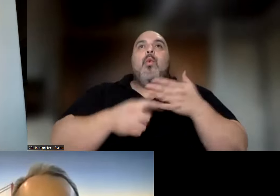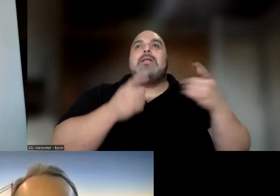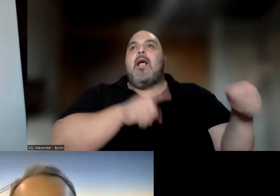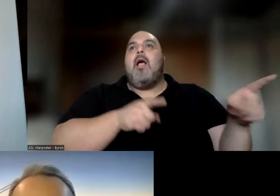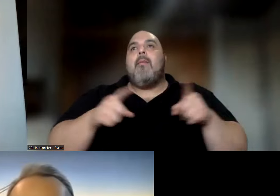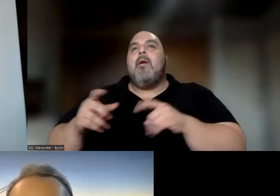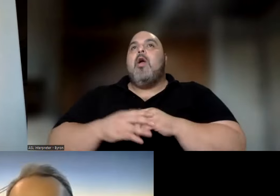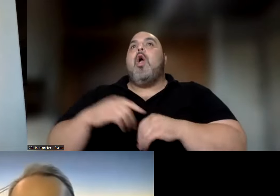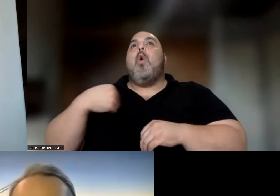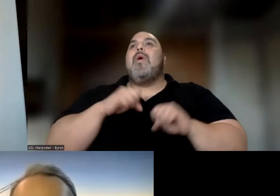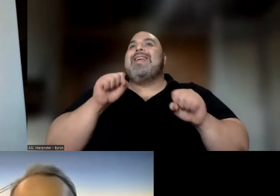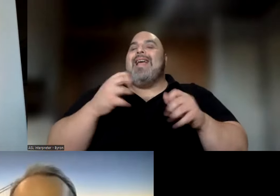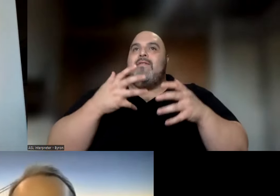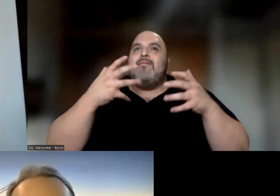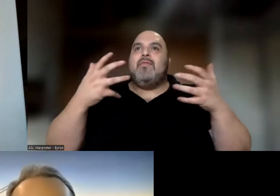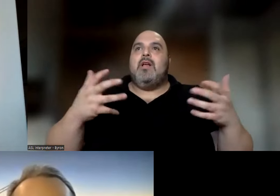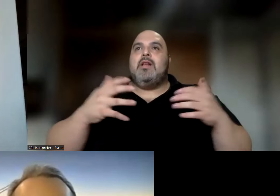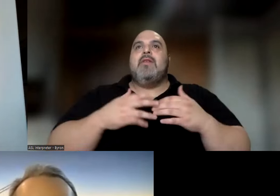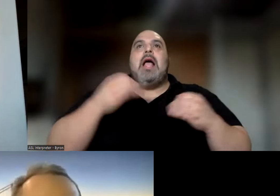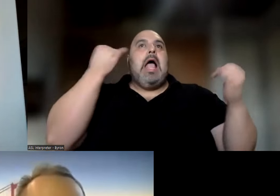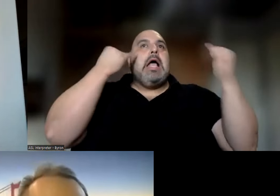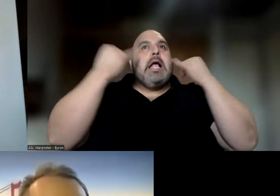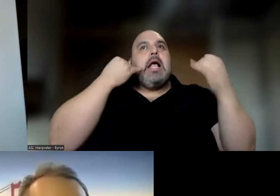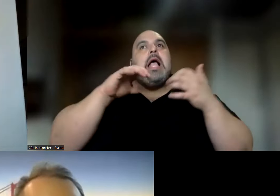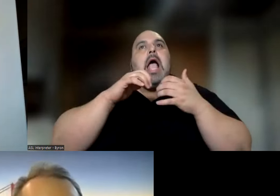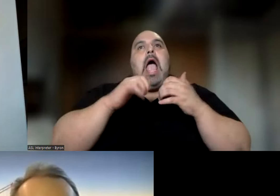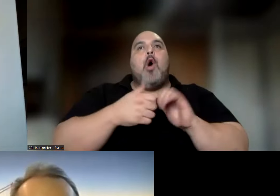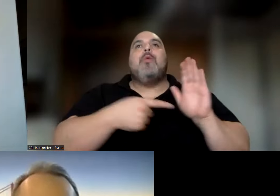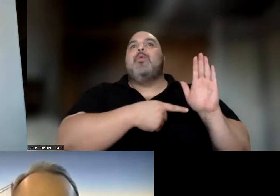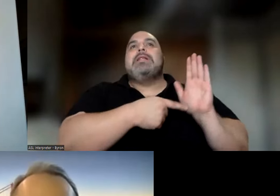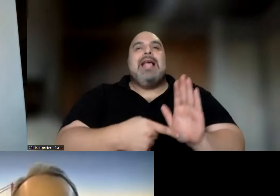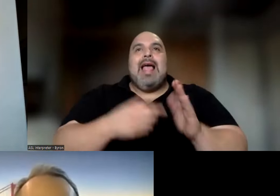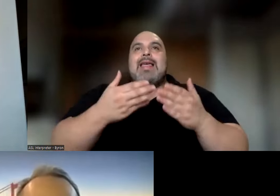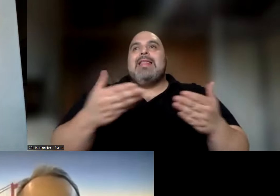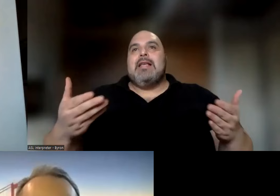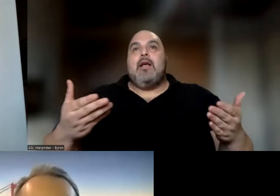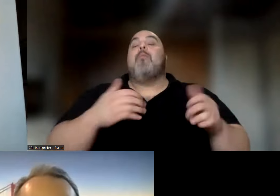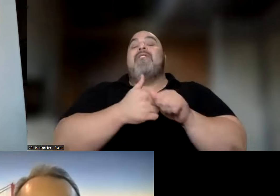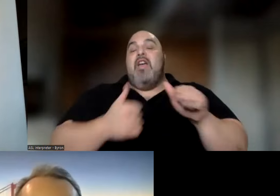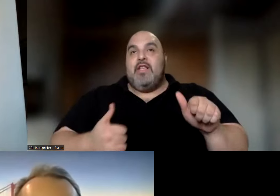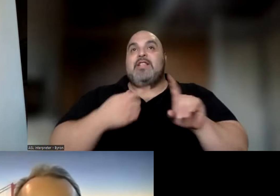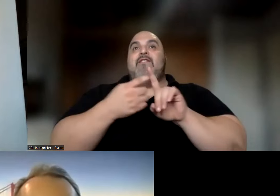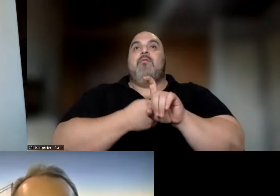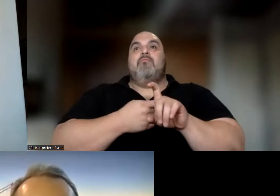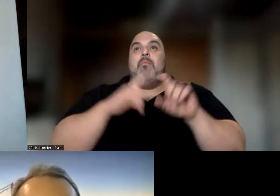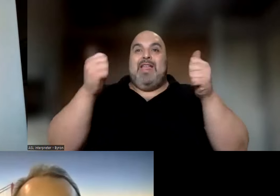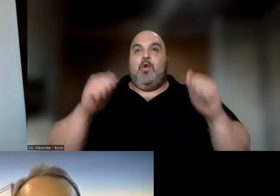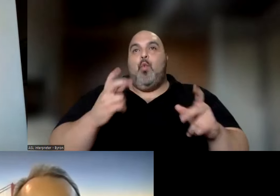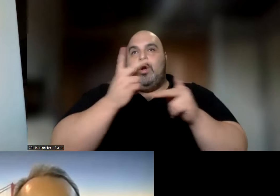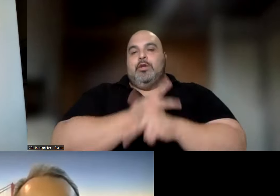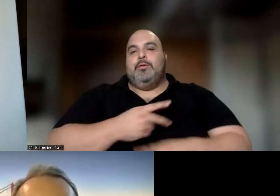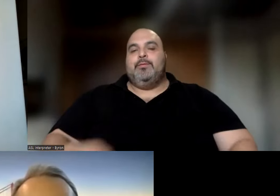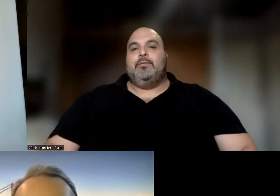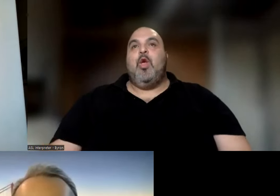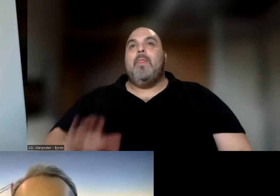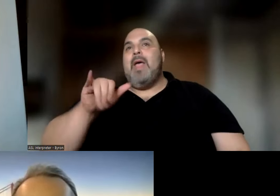we can have a lot of idea how to prevent things from getting worse. So that's my plea to this group, is